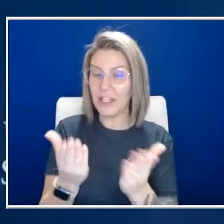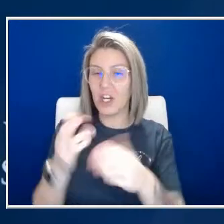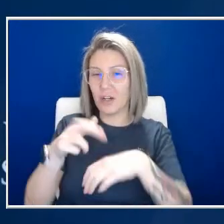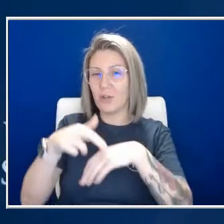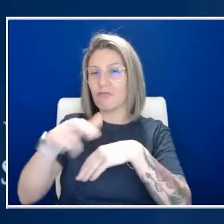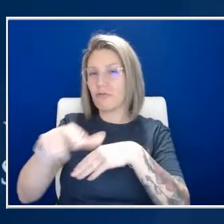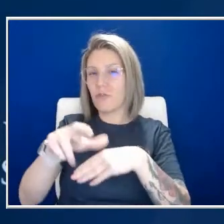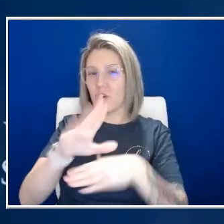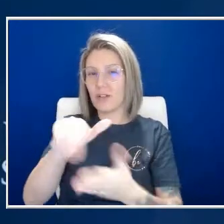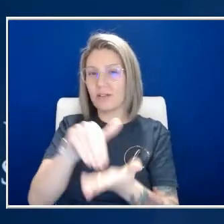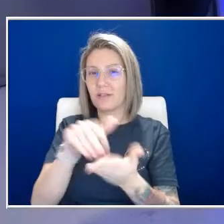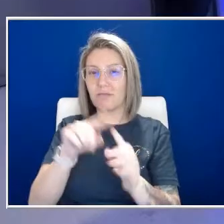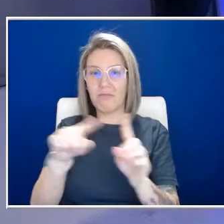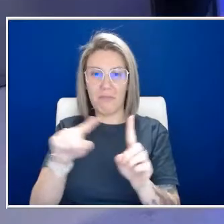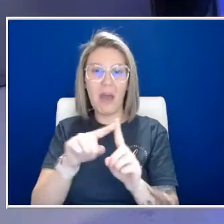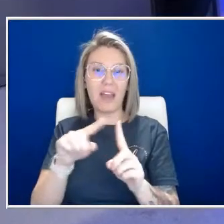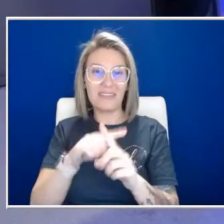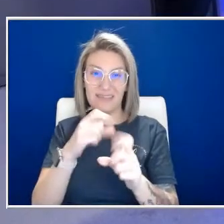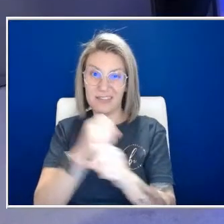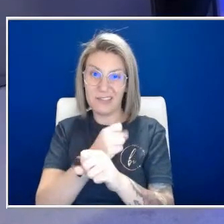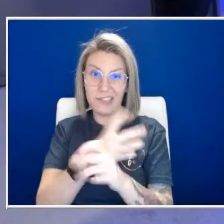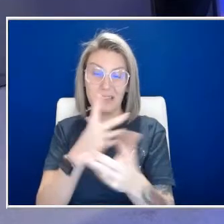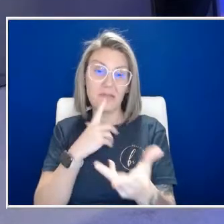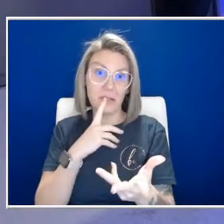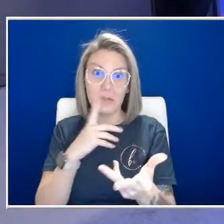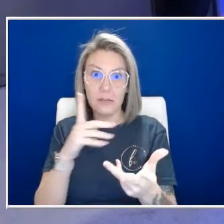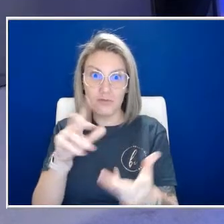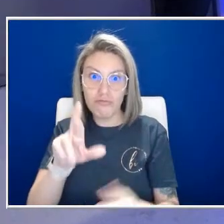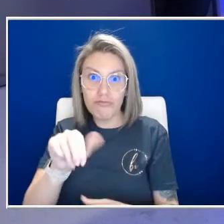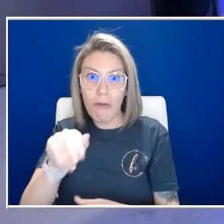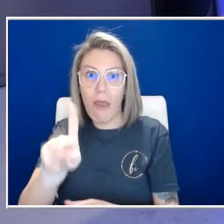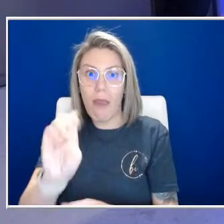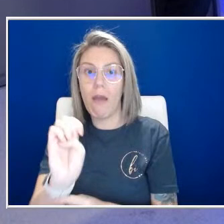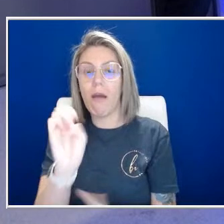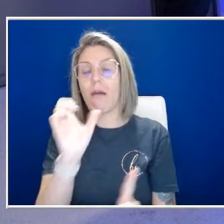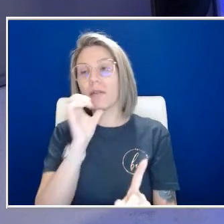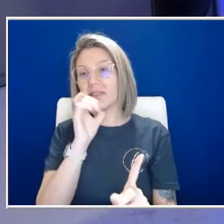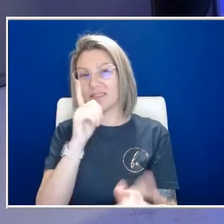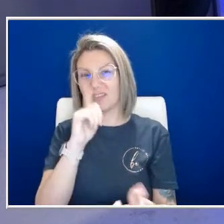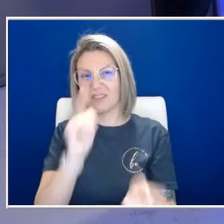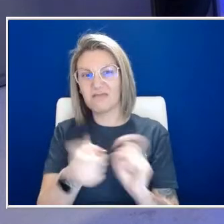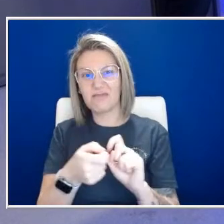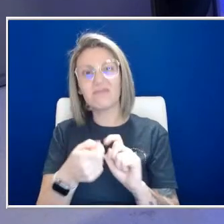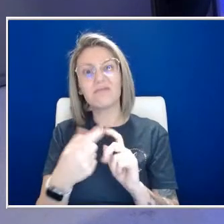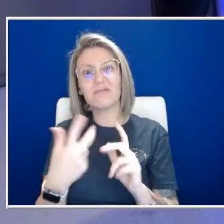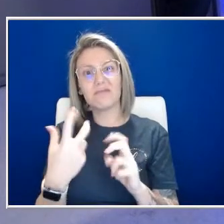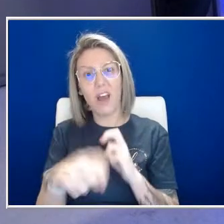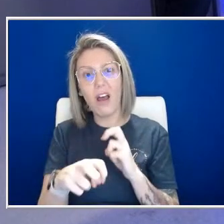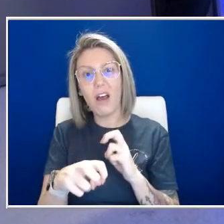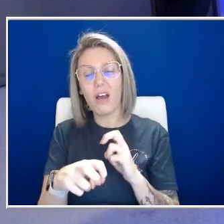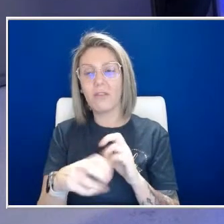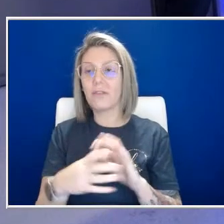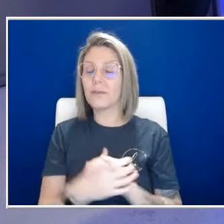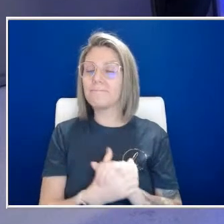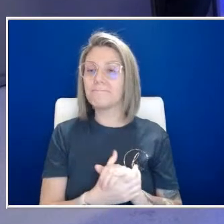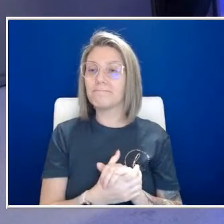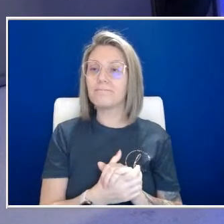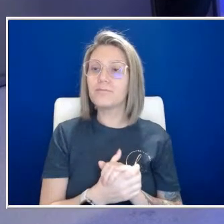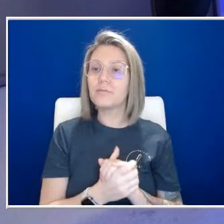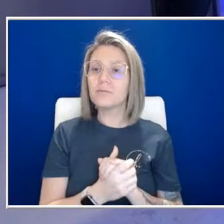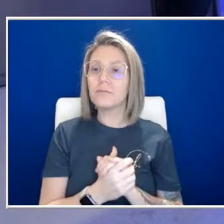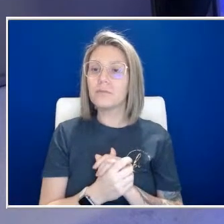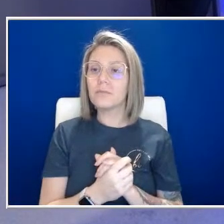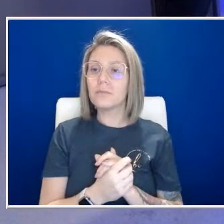be fairly rare. And again, makes it tricky because there's no real screening process about that. What's the what's